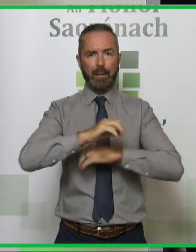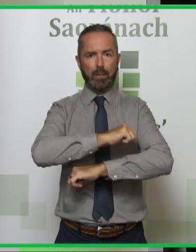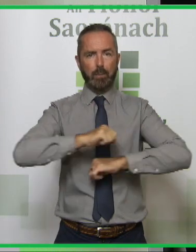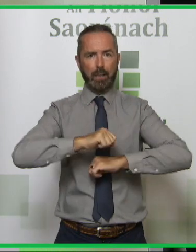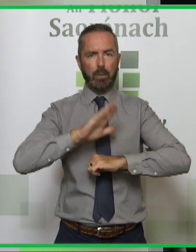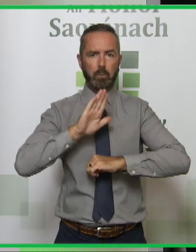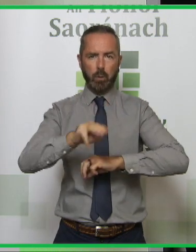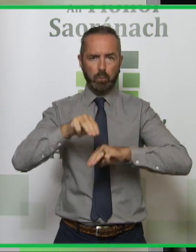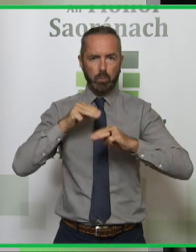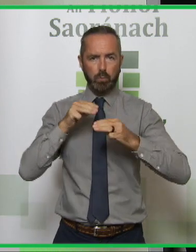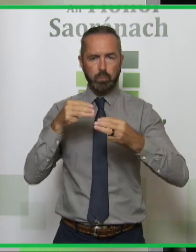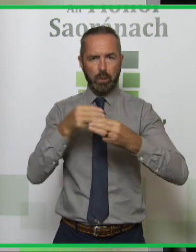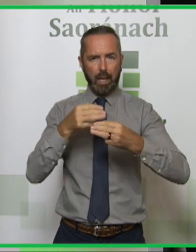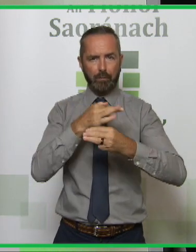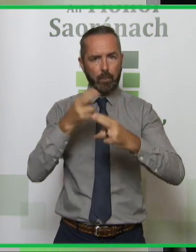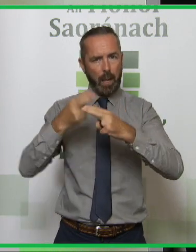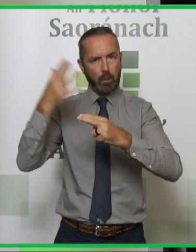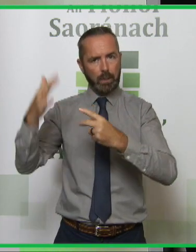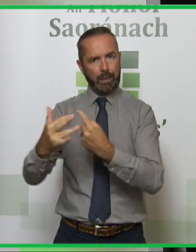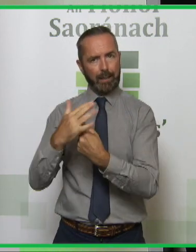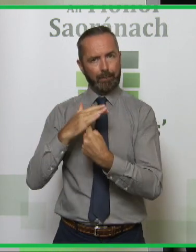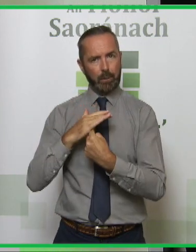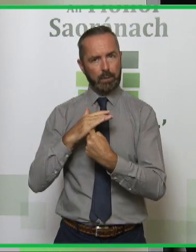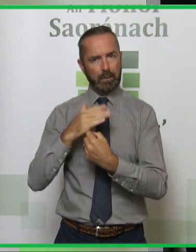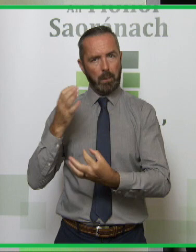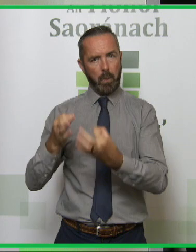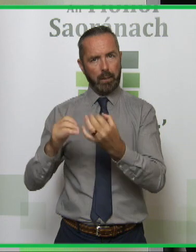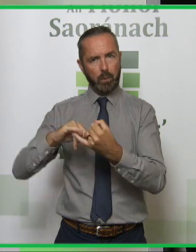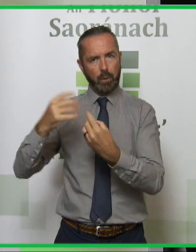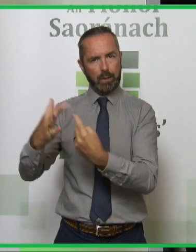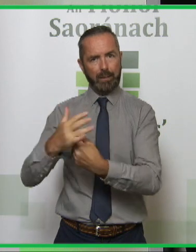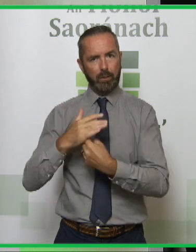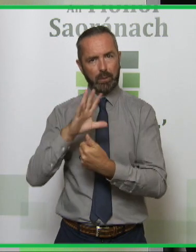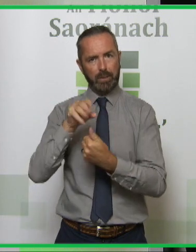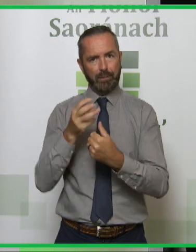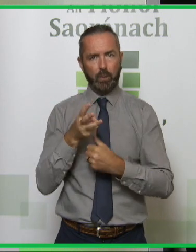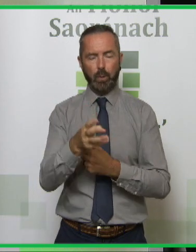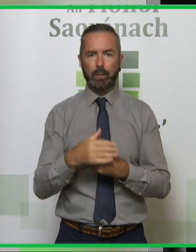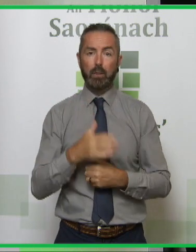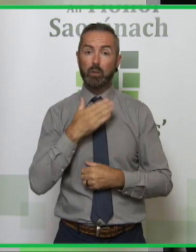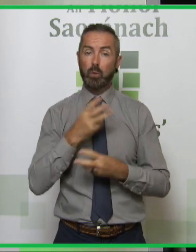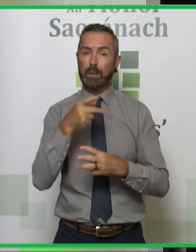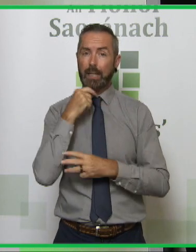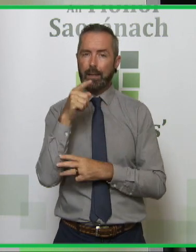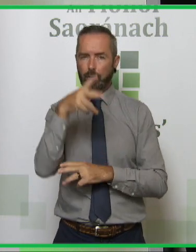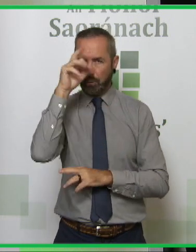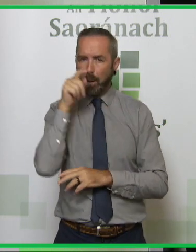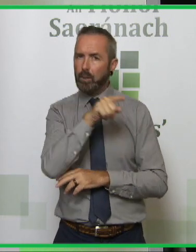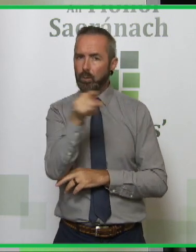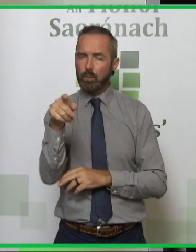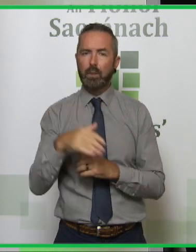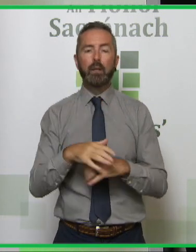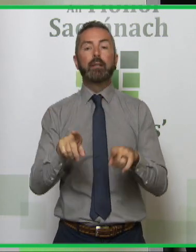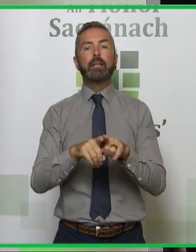from external advocates, politicians who might seek to influence us in a certain way. Just to say that, and that equally goes for within the